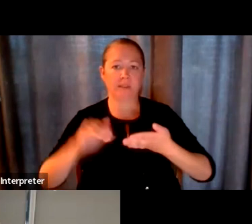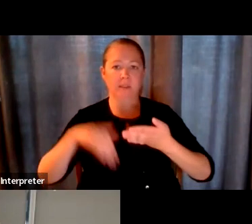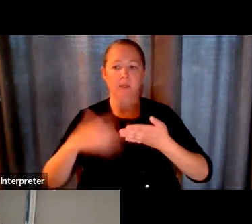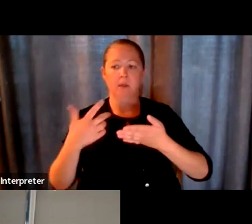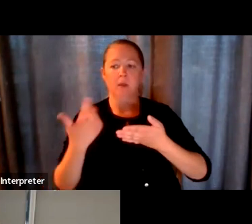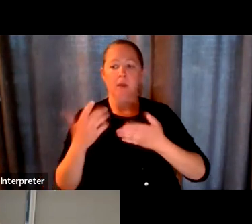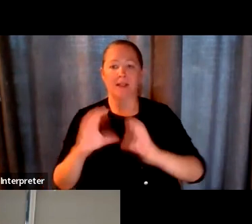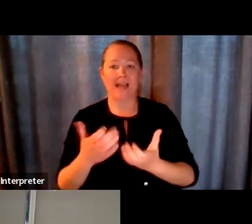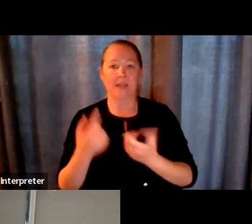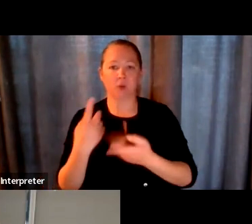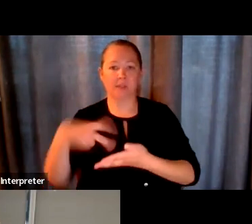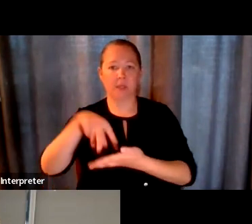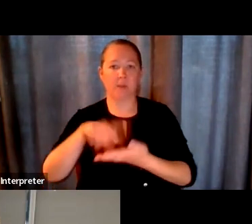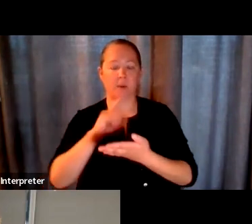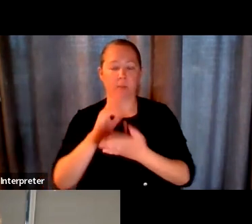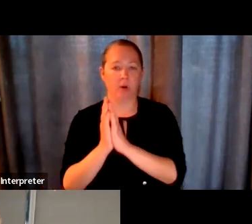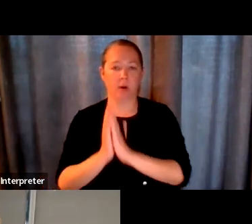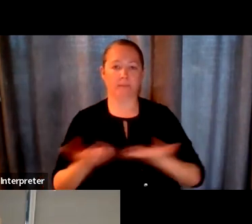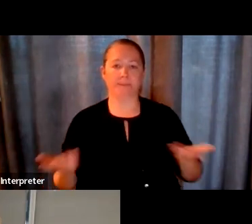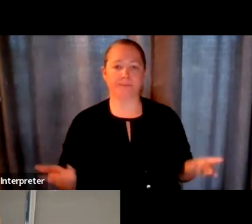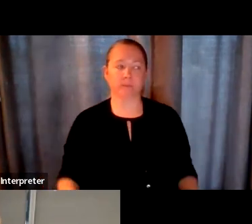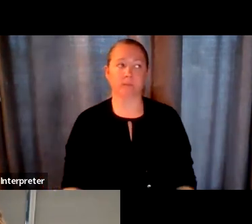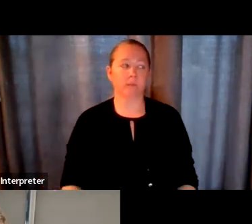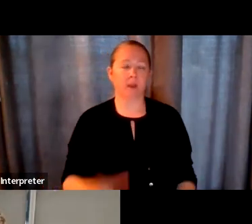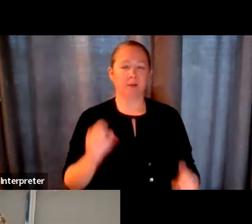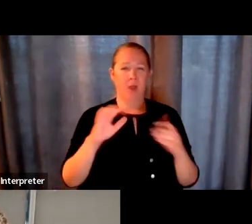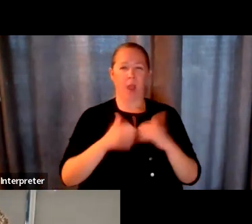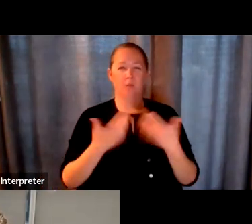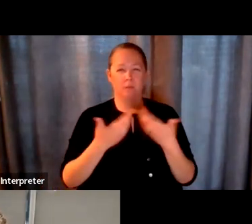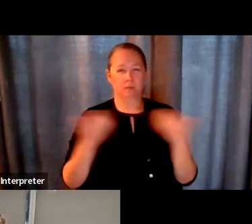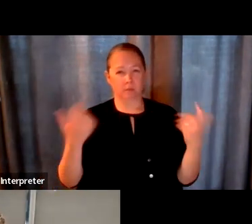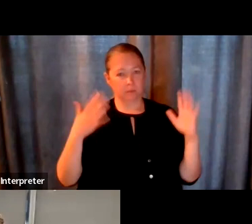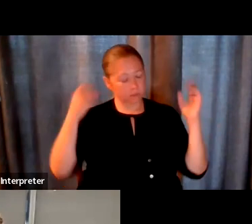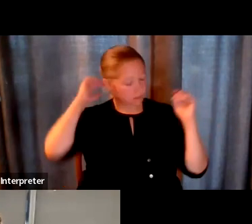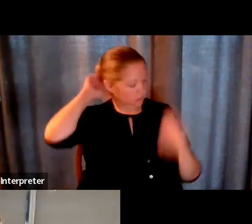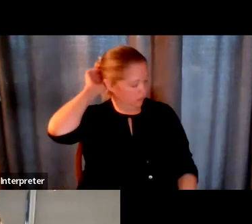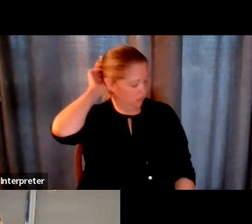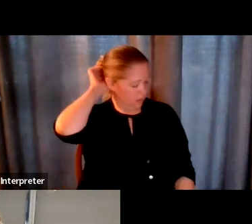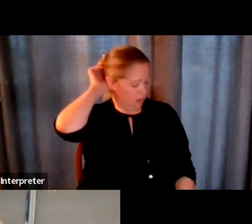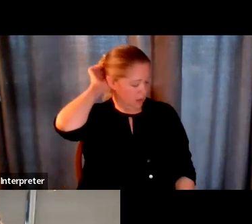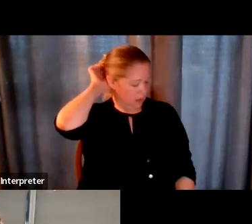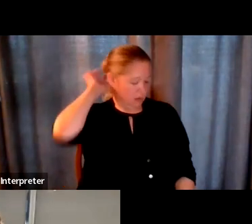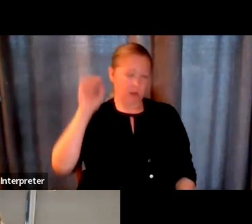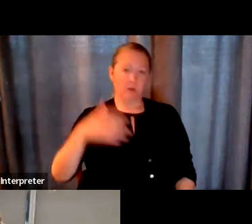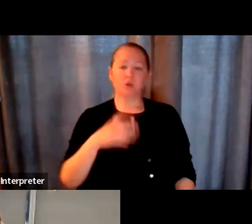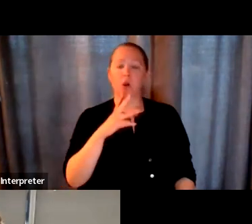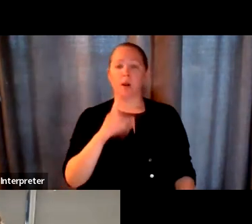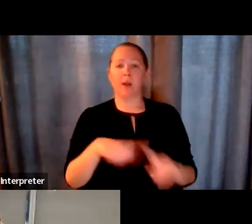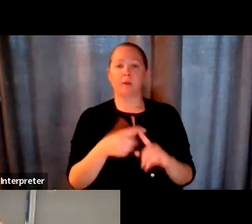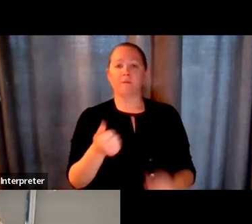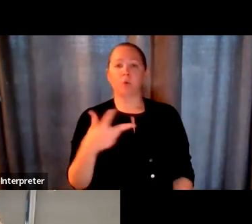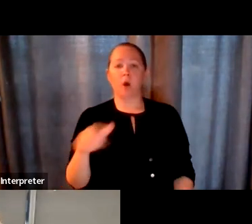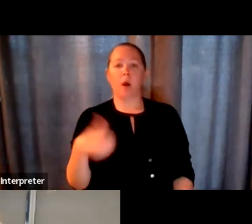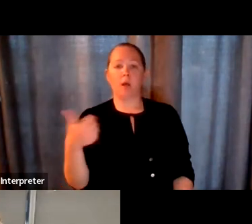And Gabby, a follow-up to talking about some of the church state cases, Todd and a few other folks said, you know, as a non-believer